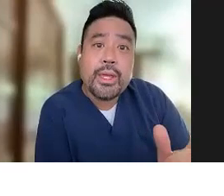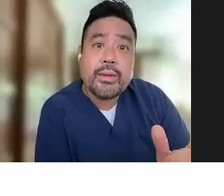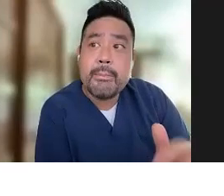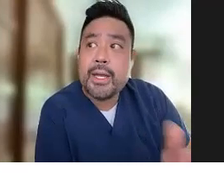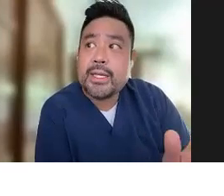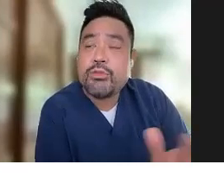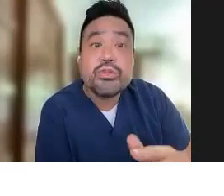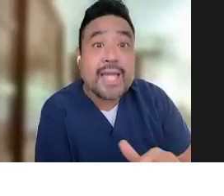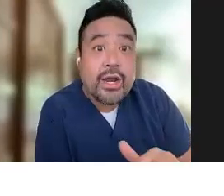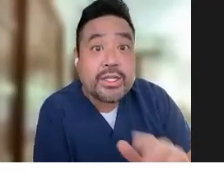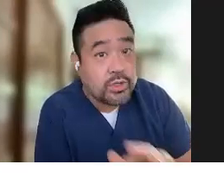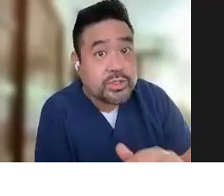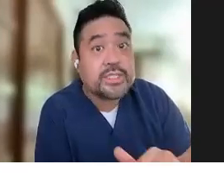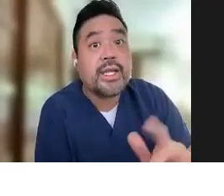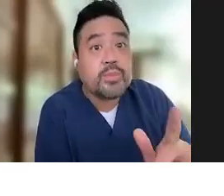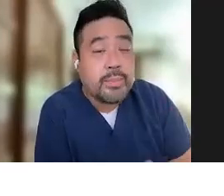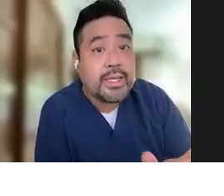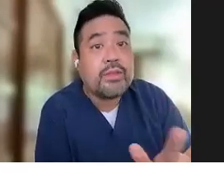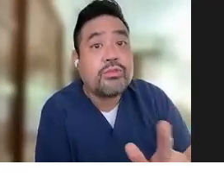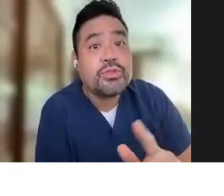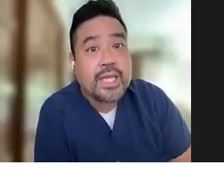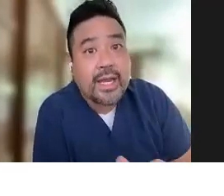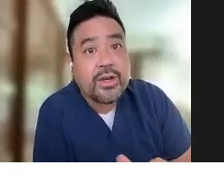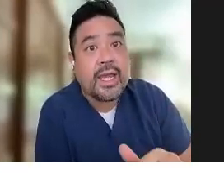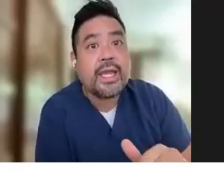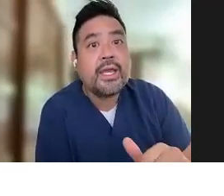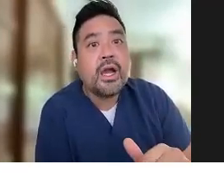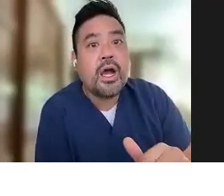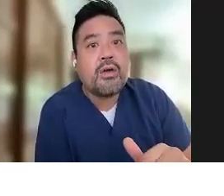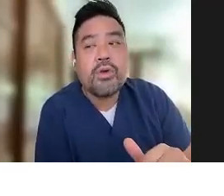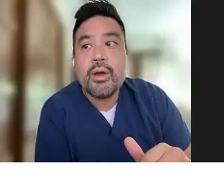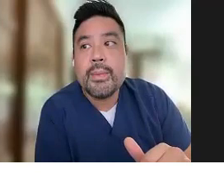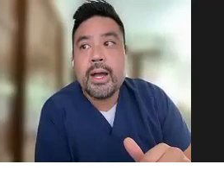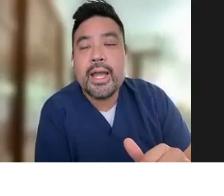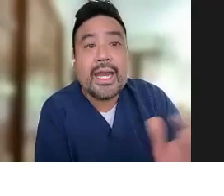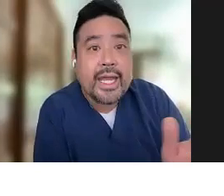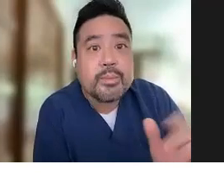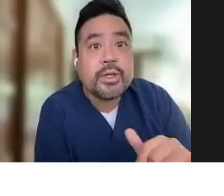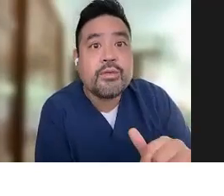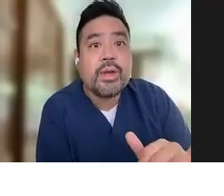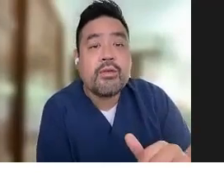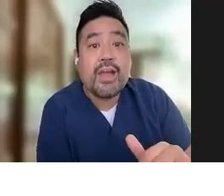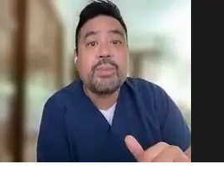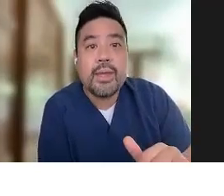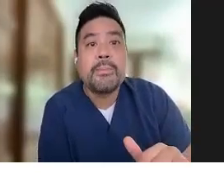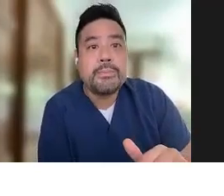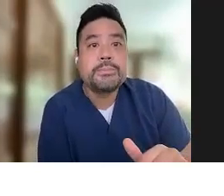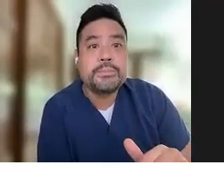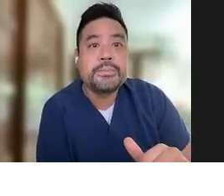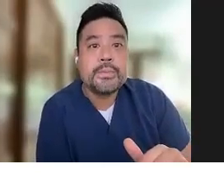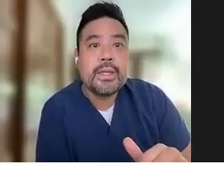are open Monday through Saturday. So close on Sundays, but Monday through Saturday from 8 a.m. to 5